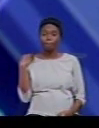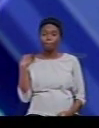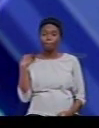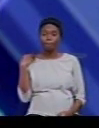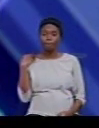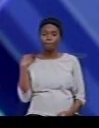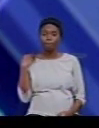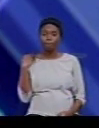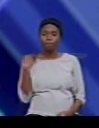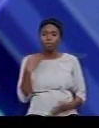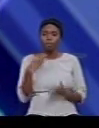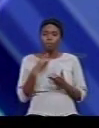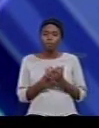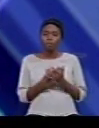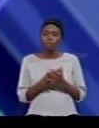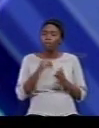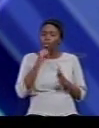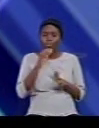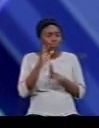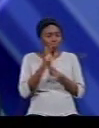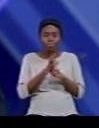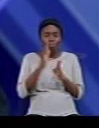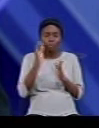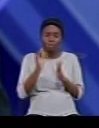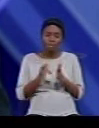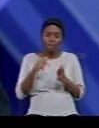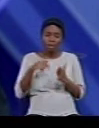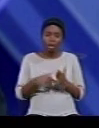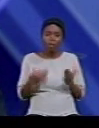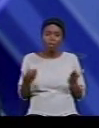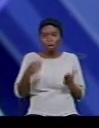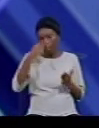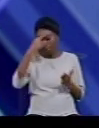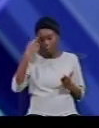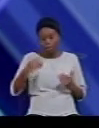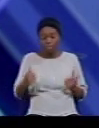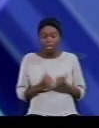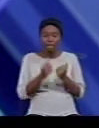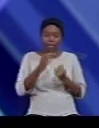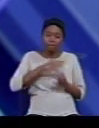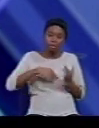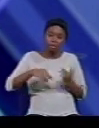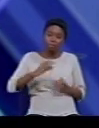Are we slowing down now because of circumstances around us, because of challenges around us?